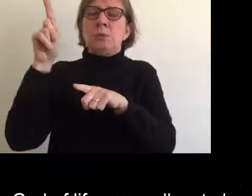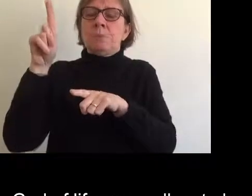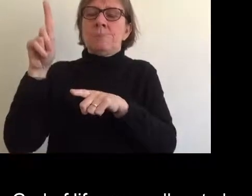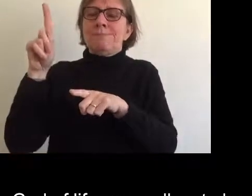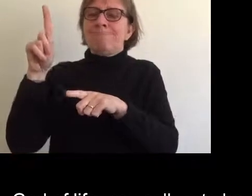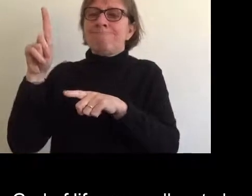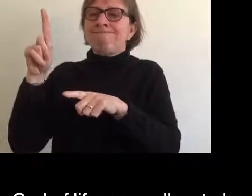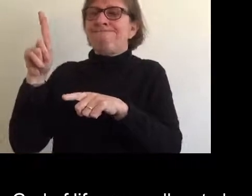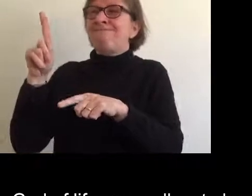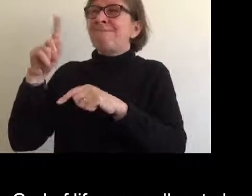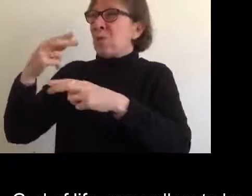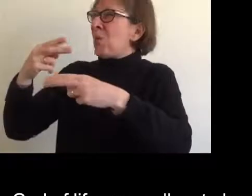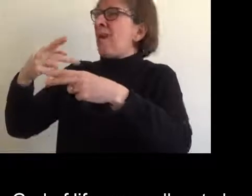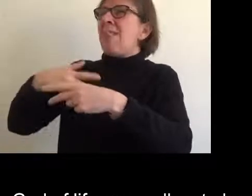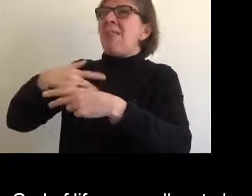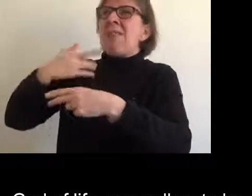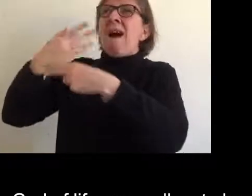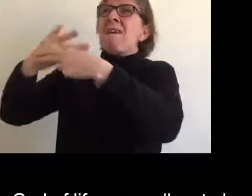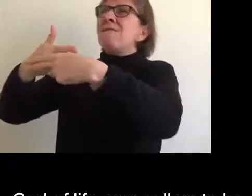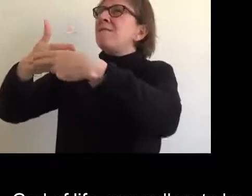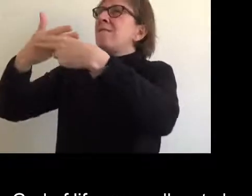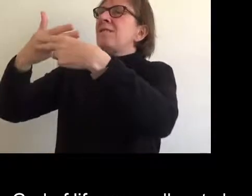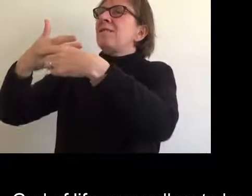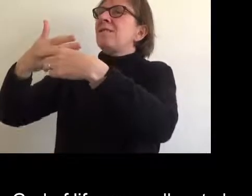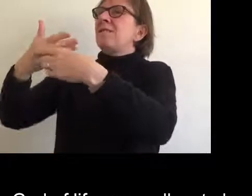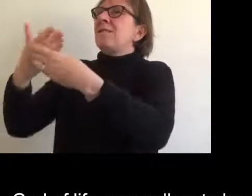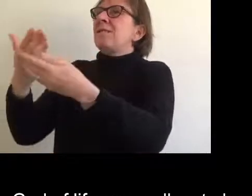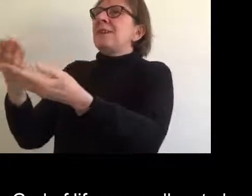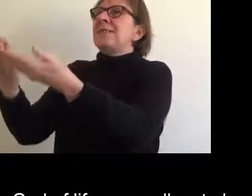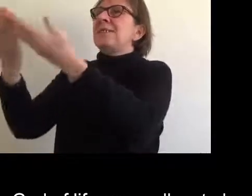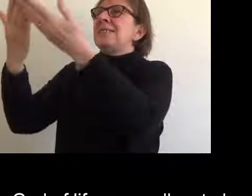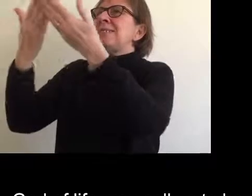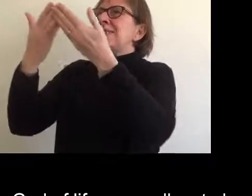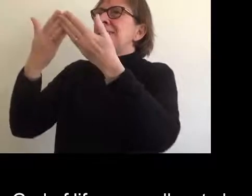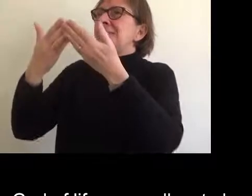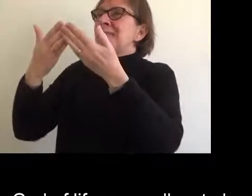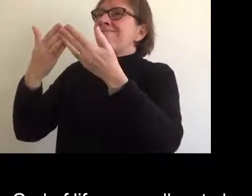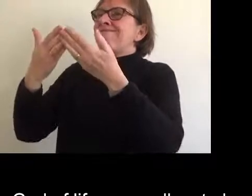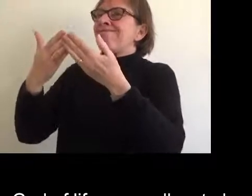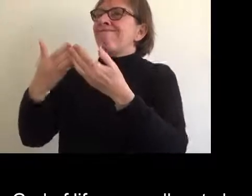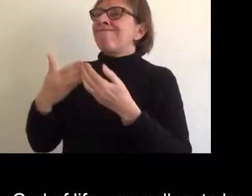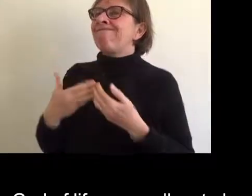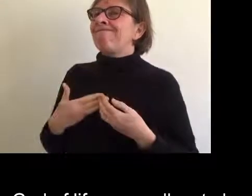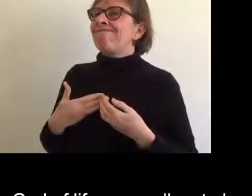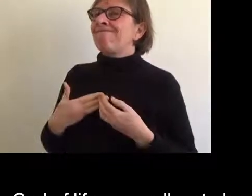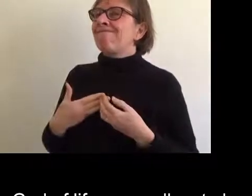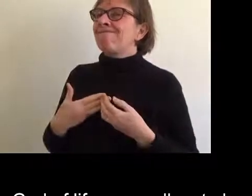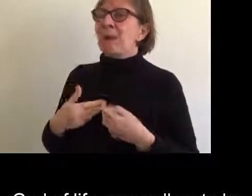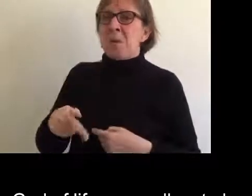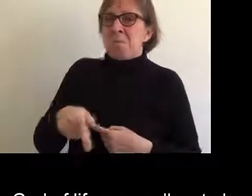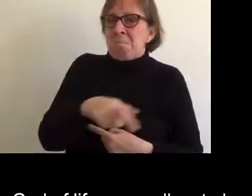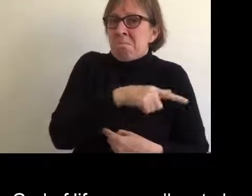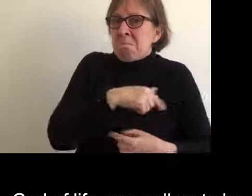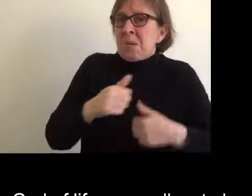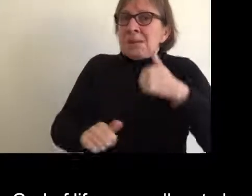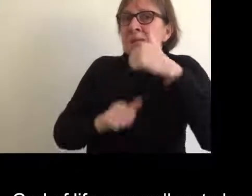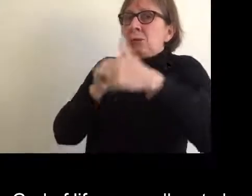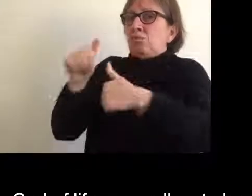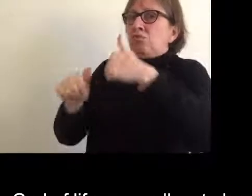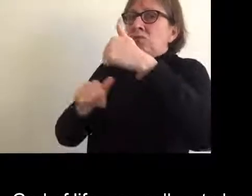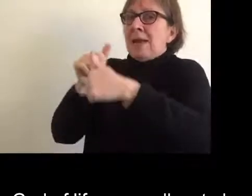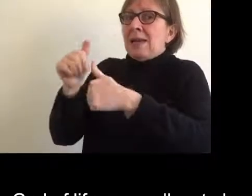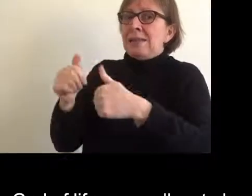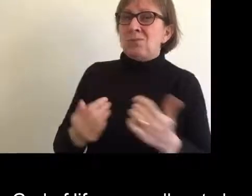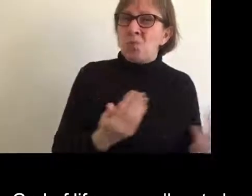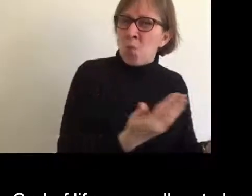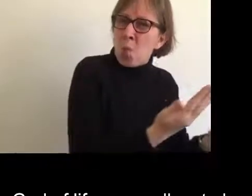God of life, you call us to be praise in the midst of the world and to welcome one another as a gift